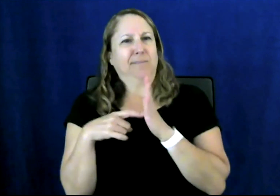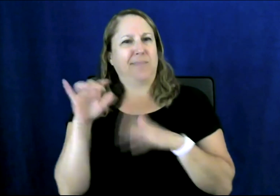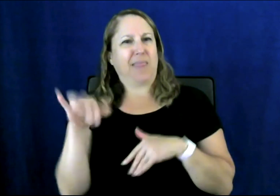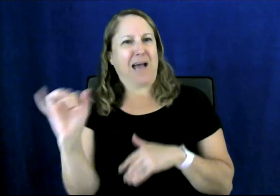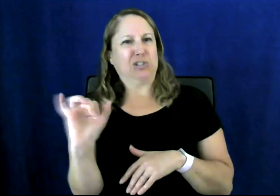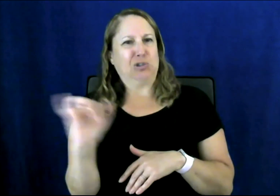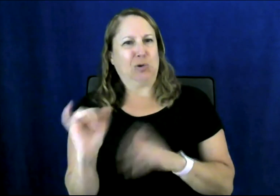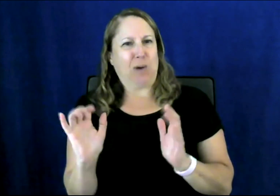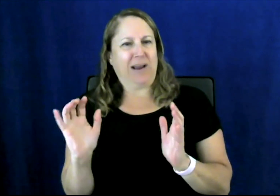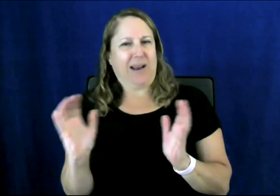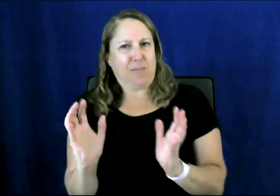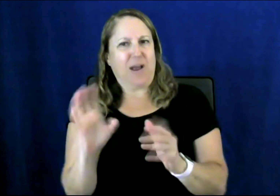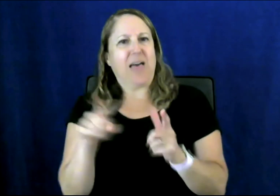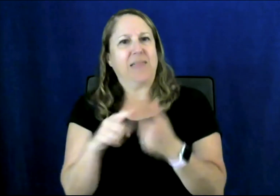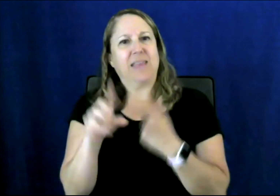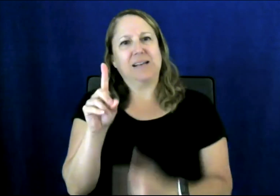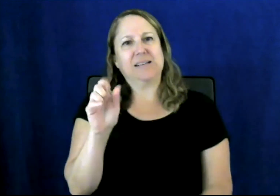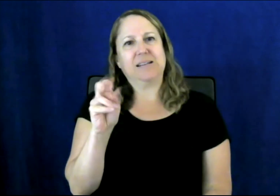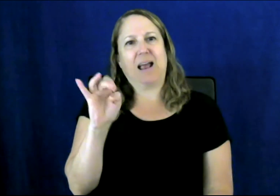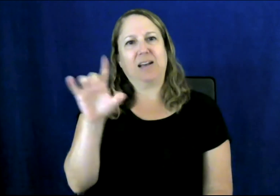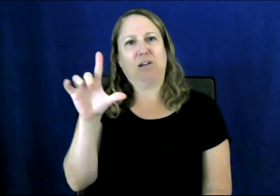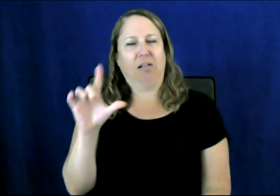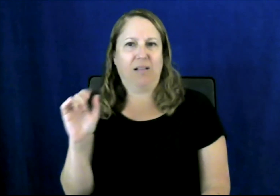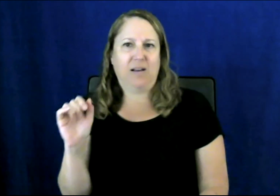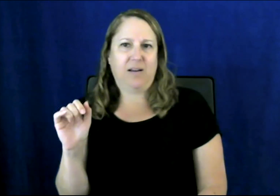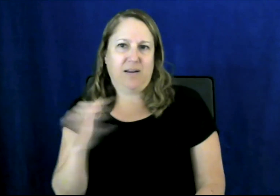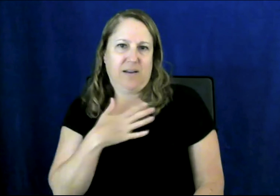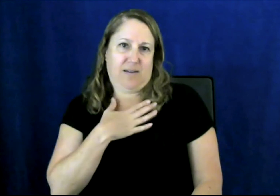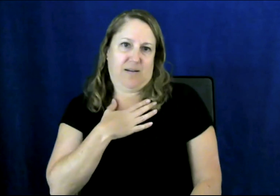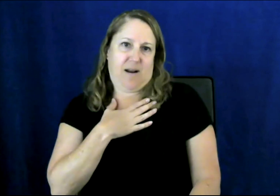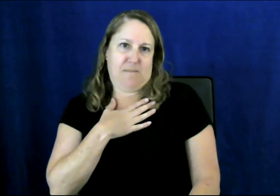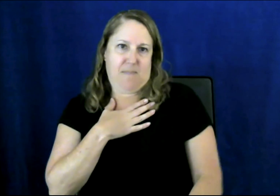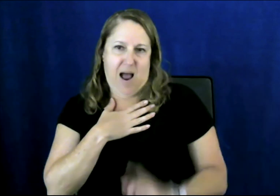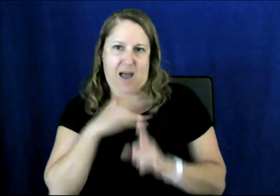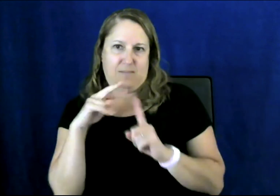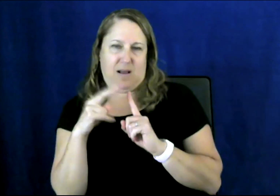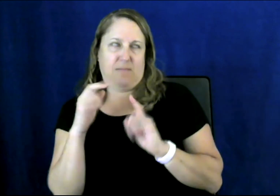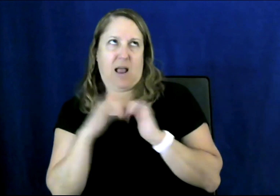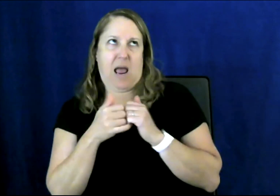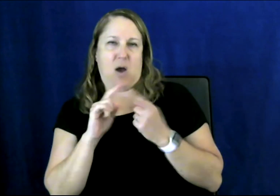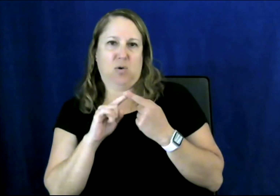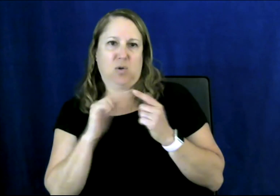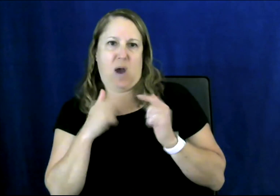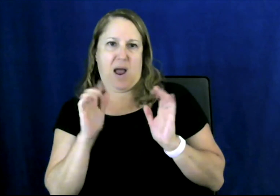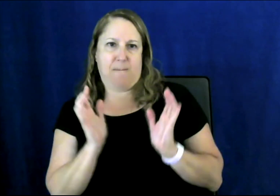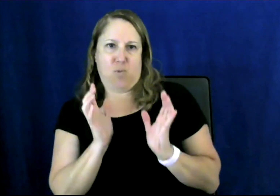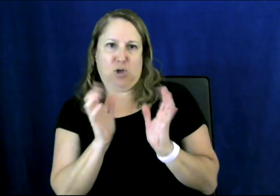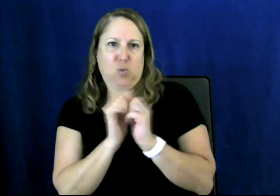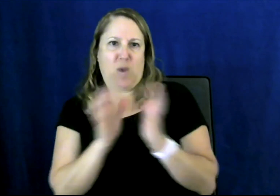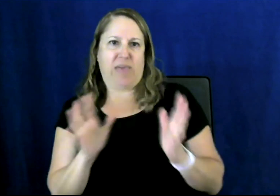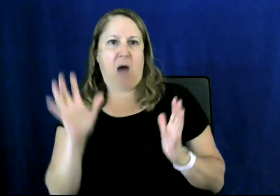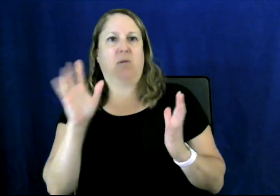and Daniel picked up it better than I didn't, you know, in my place. I was going, how do I push on this without knocking her